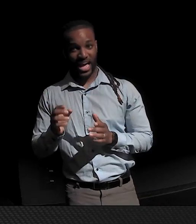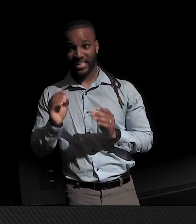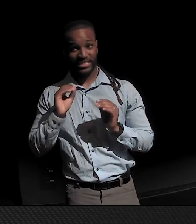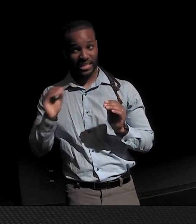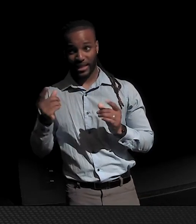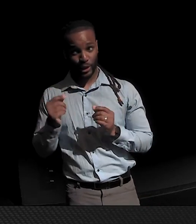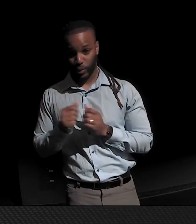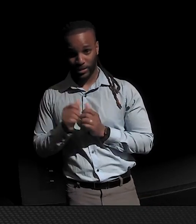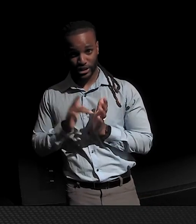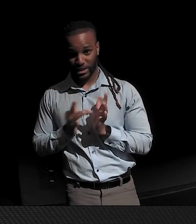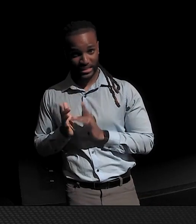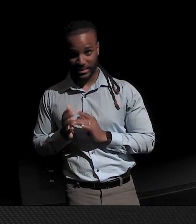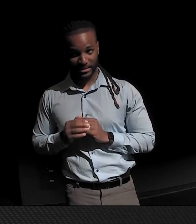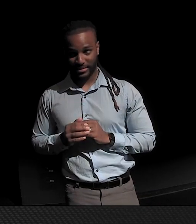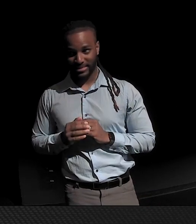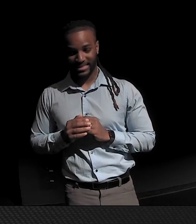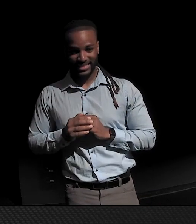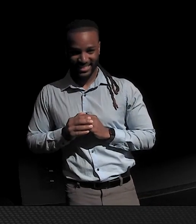nothing to do with Jesus. And so